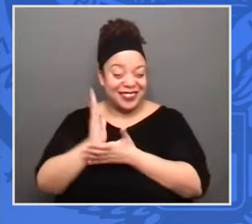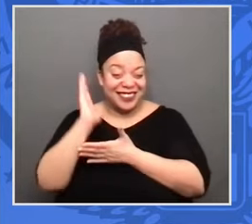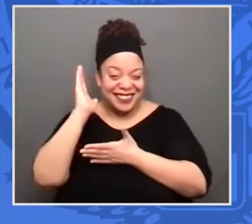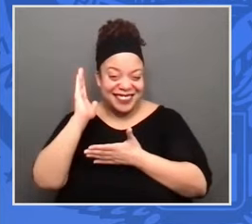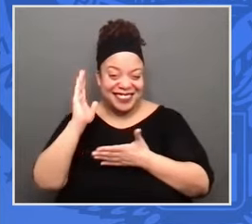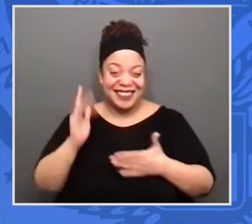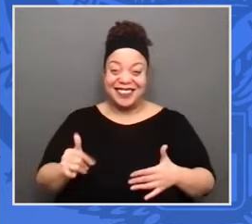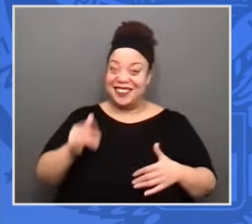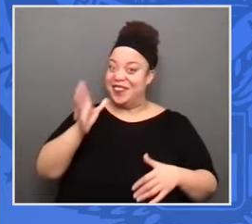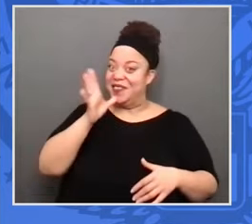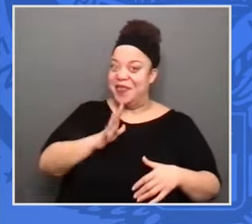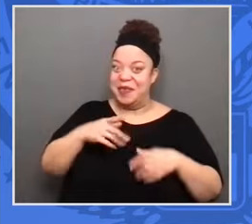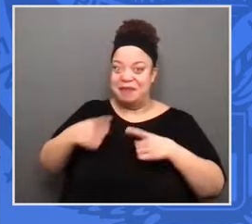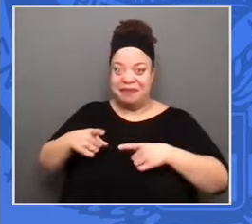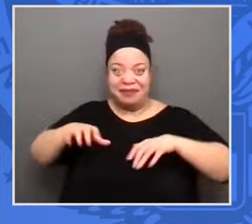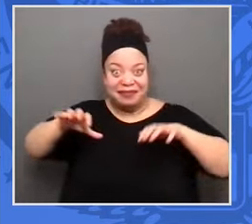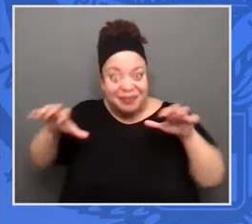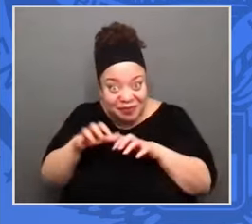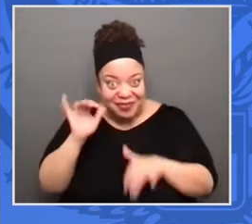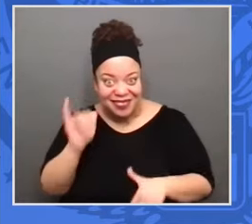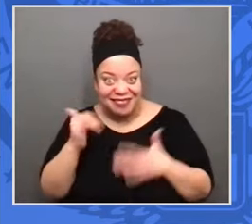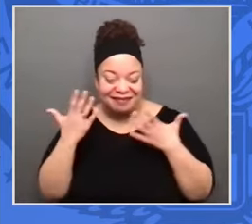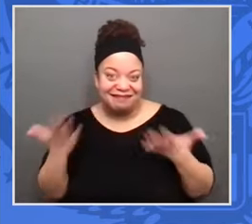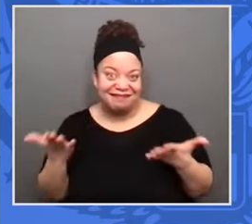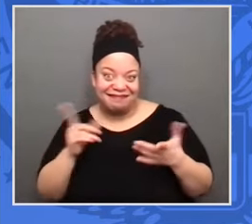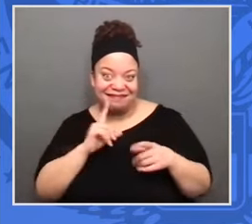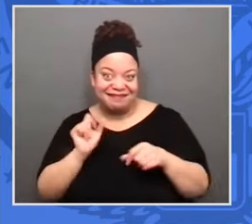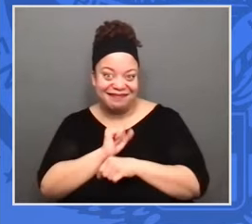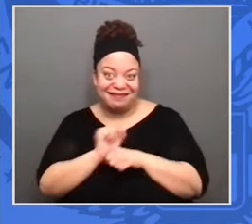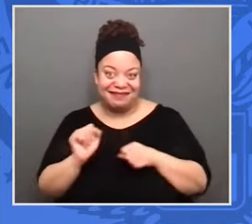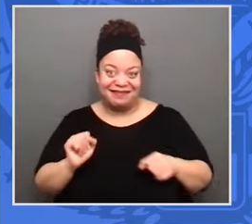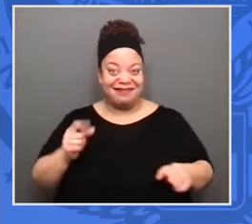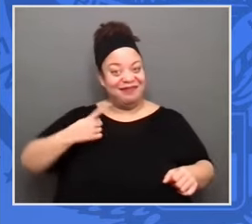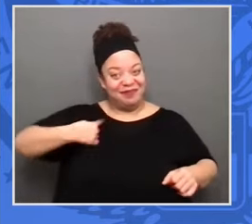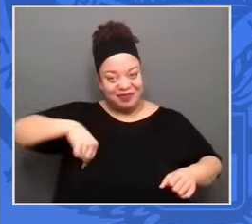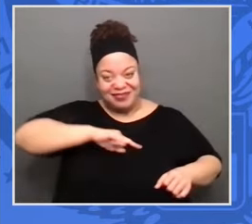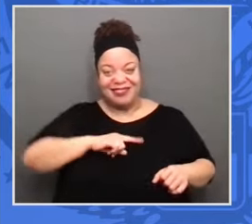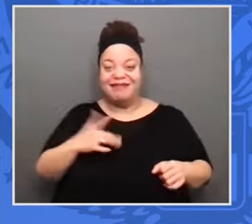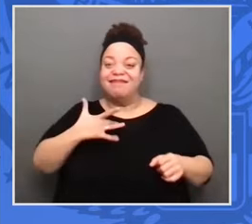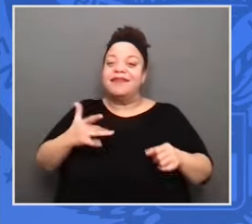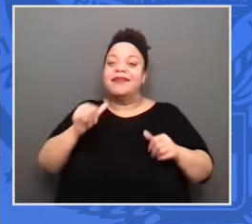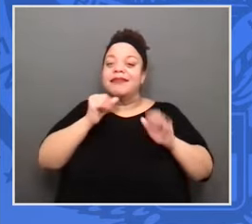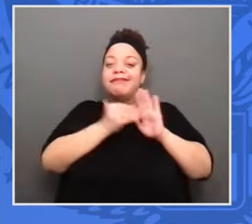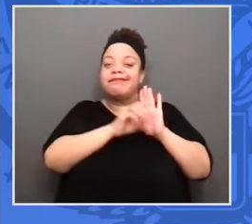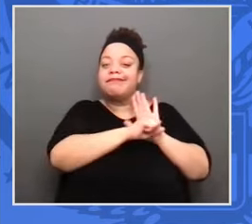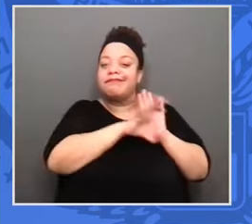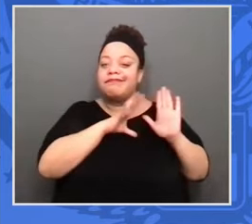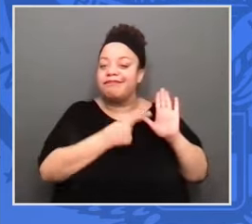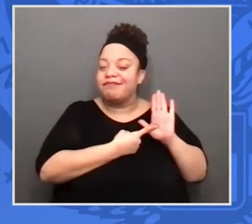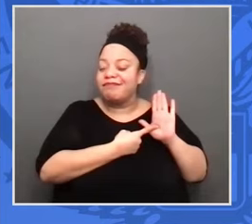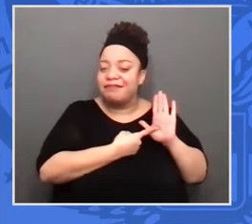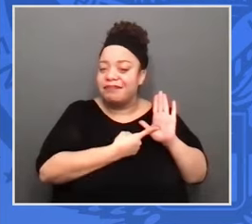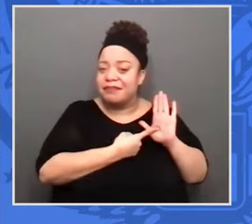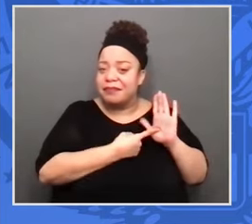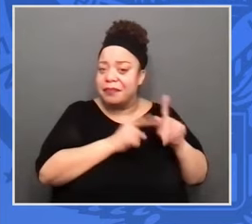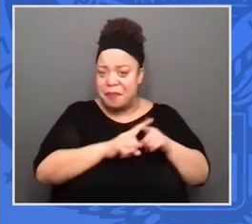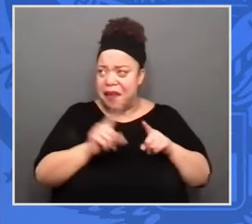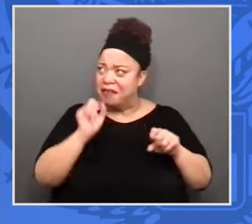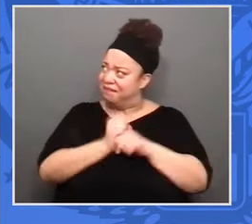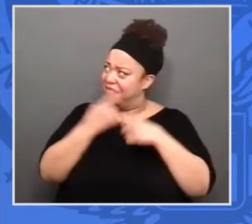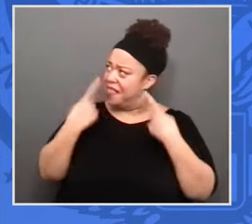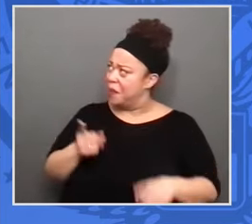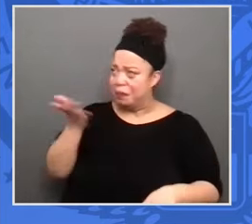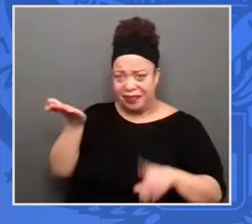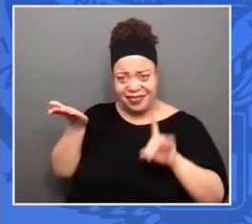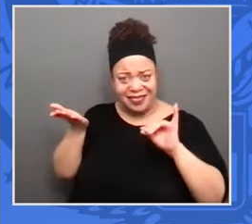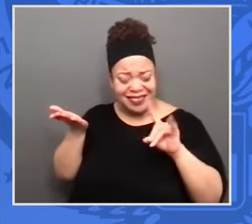down before. A great experiment takes great determination,